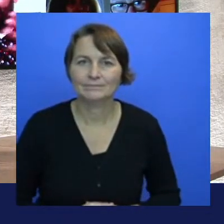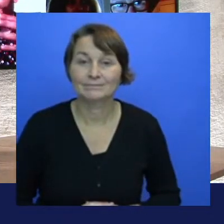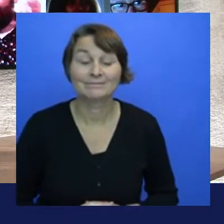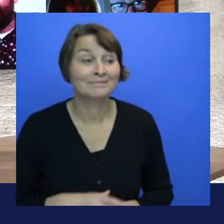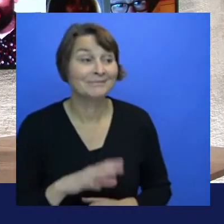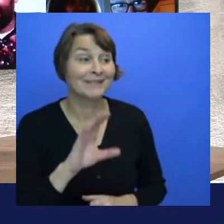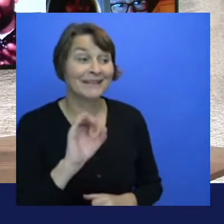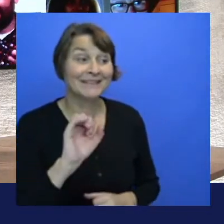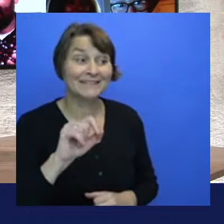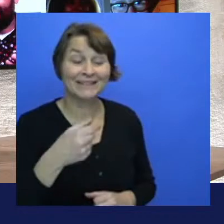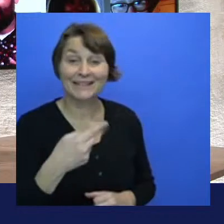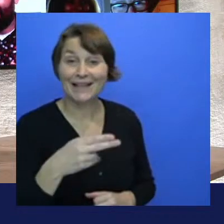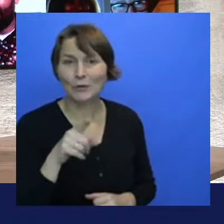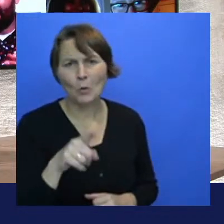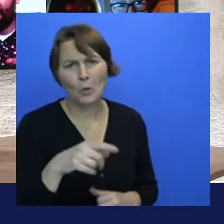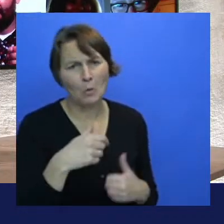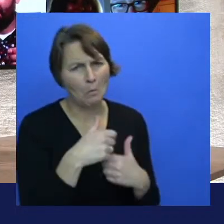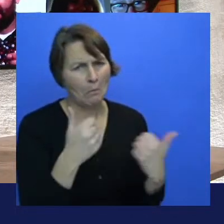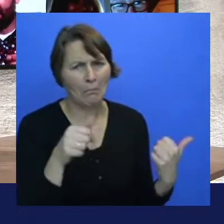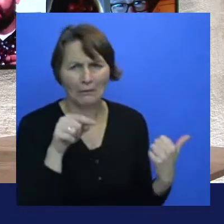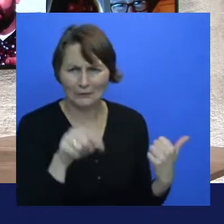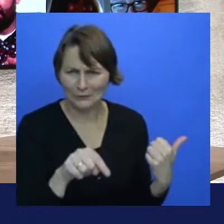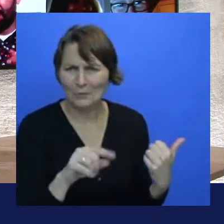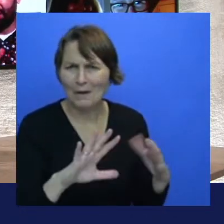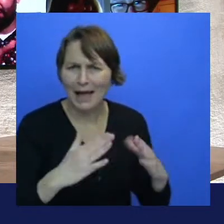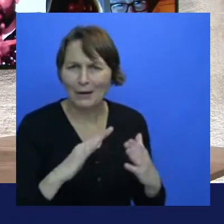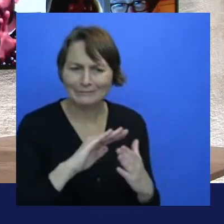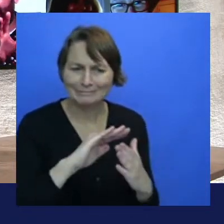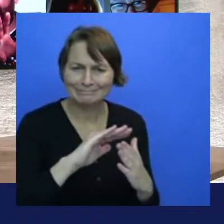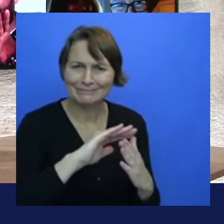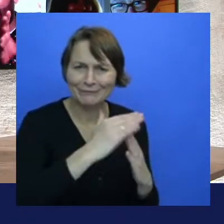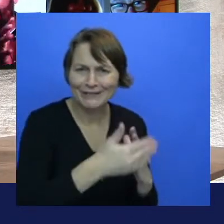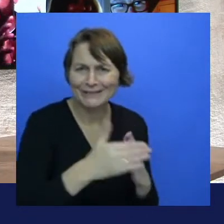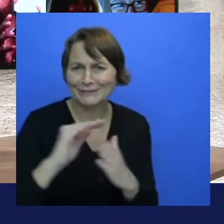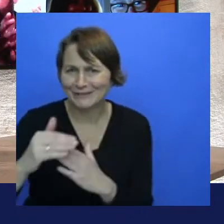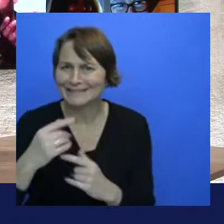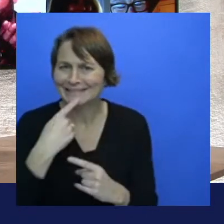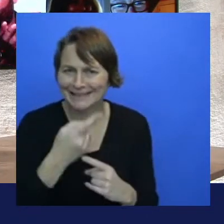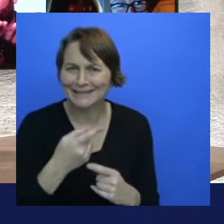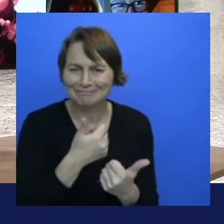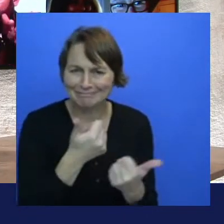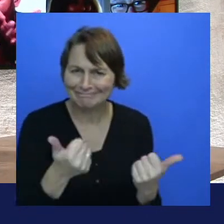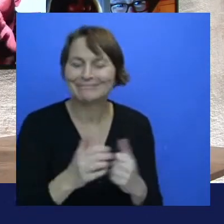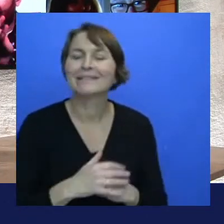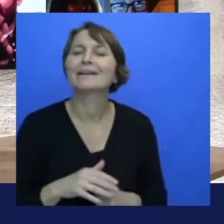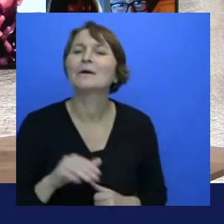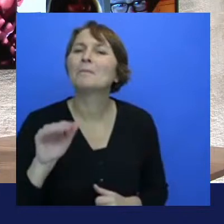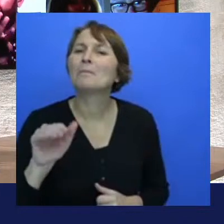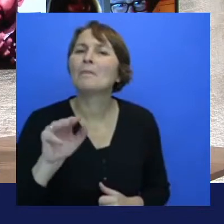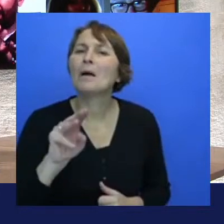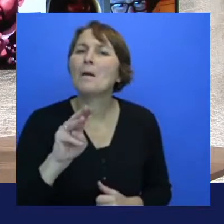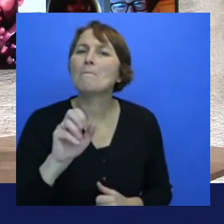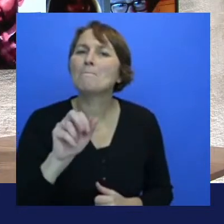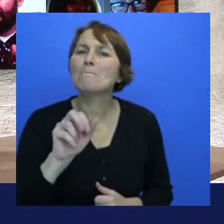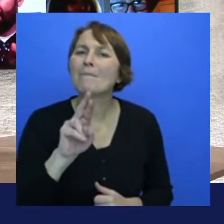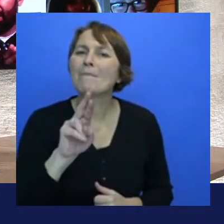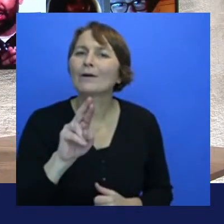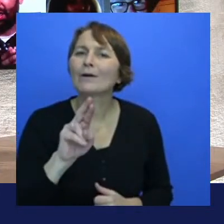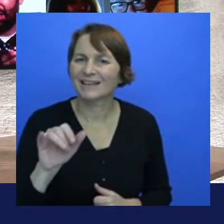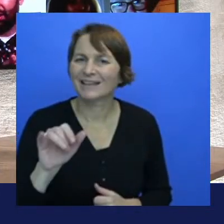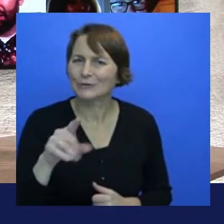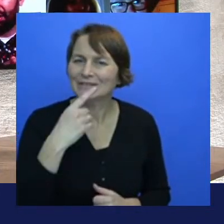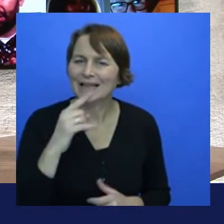really nicely for everyone, because Marion, you talked about like creating the model ethically, and